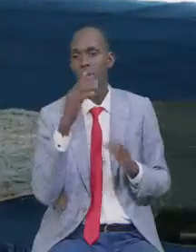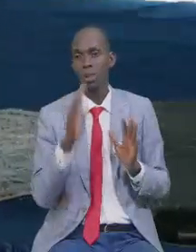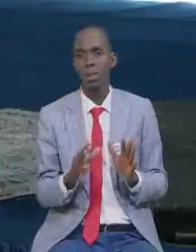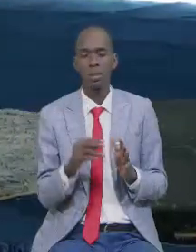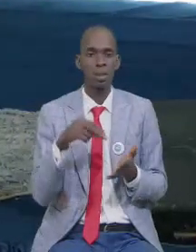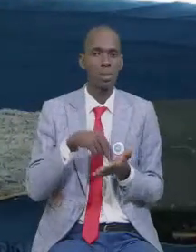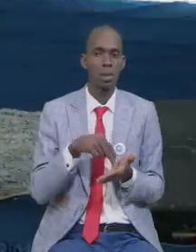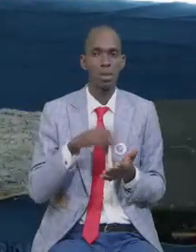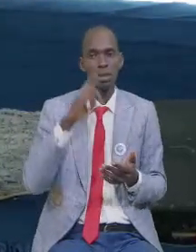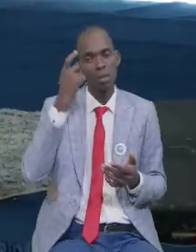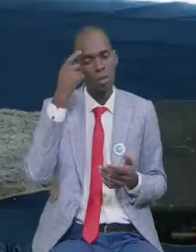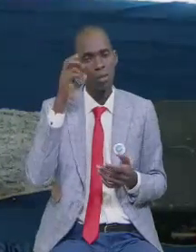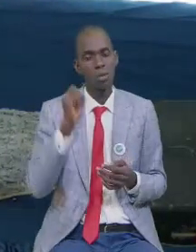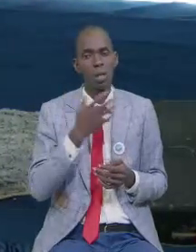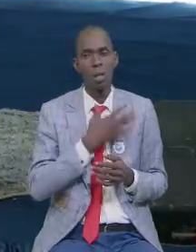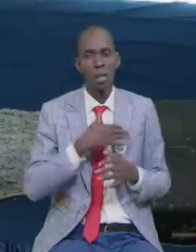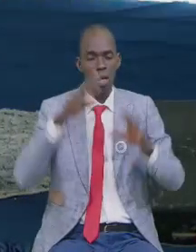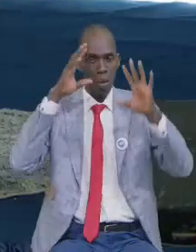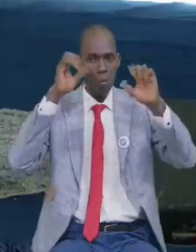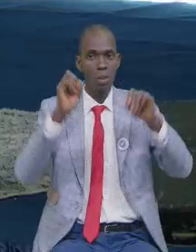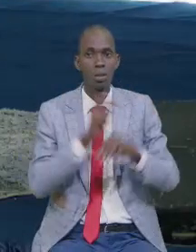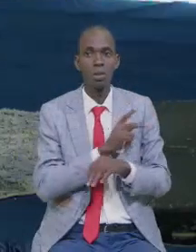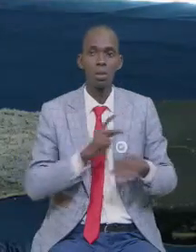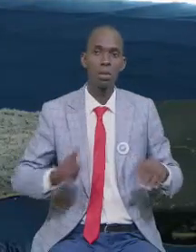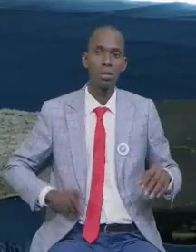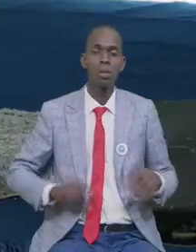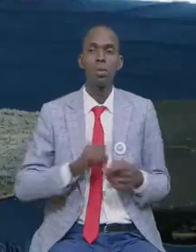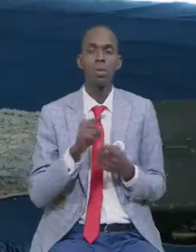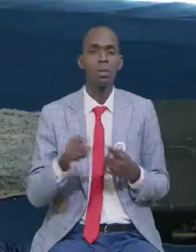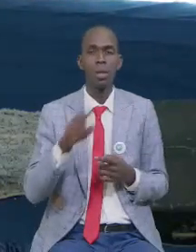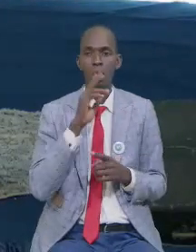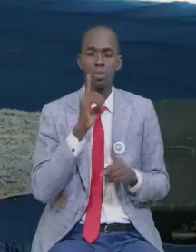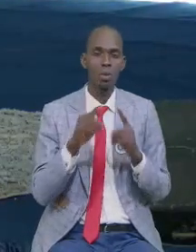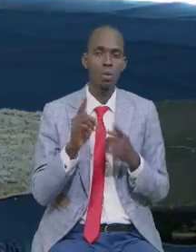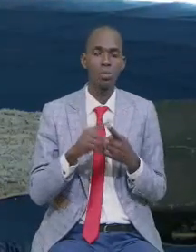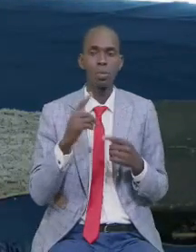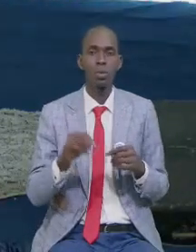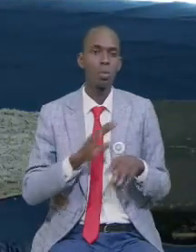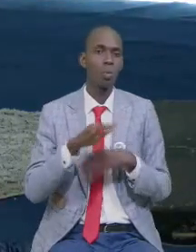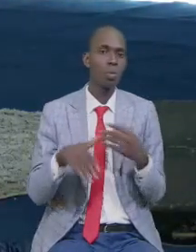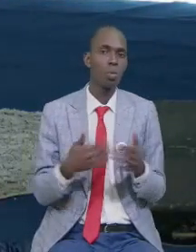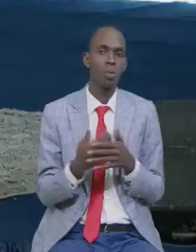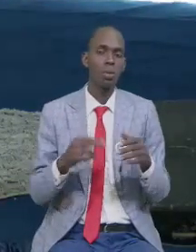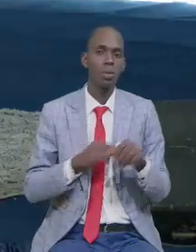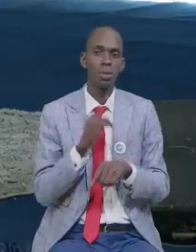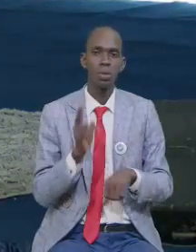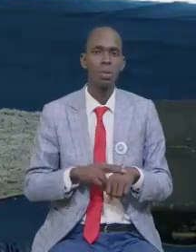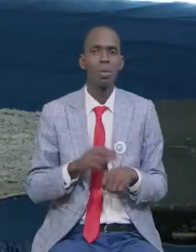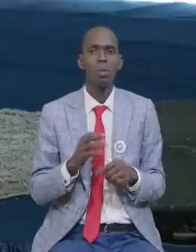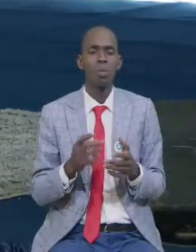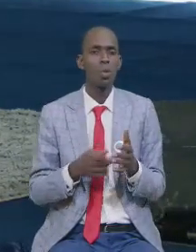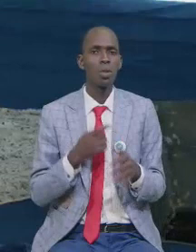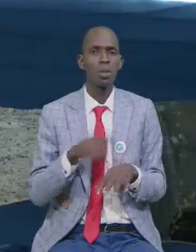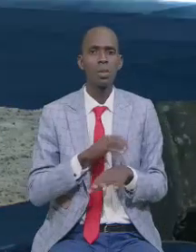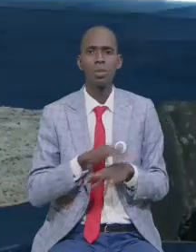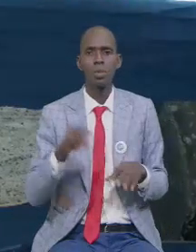Governors and presidents and kings, when they are talking to the nation, the whole nation, at times they don't have to stand up, they don't have to